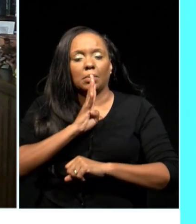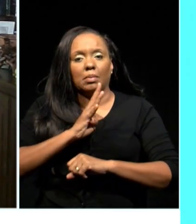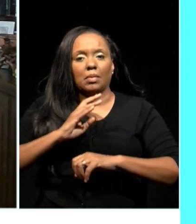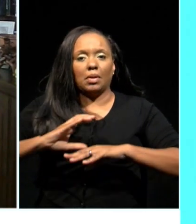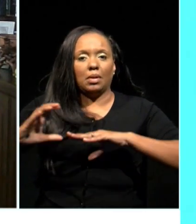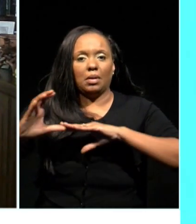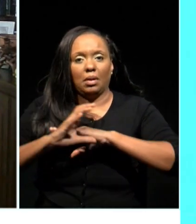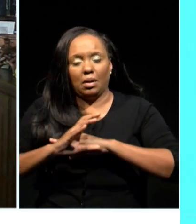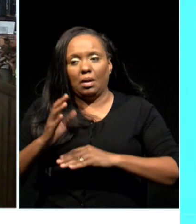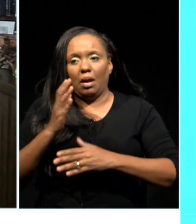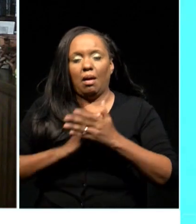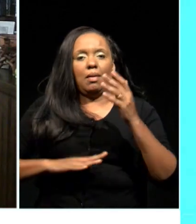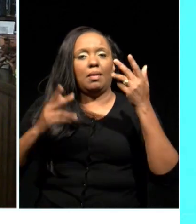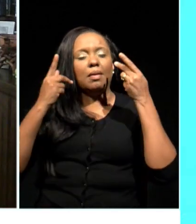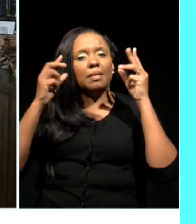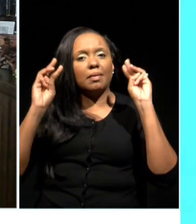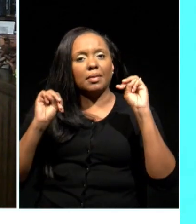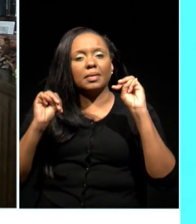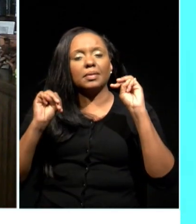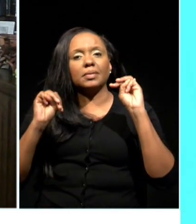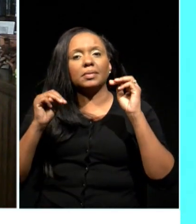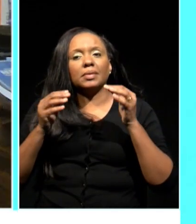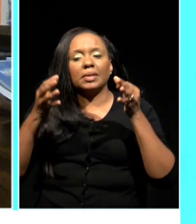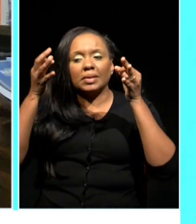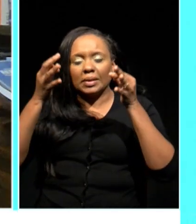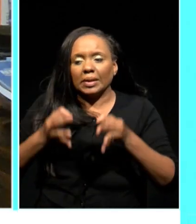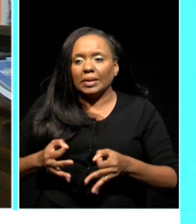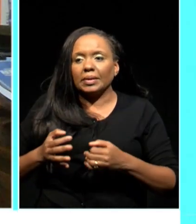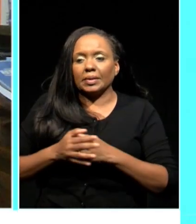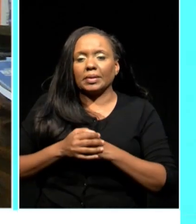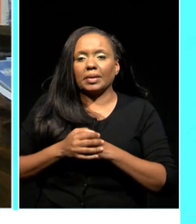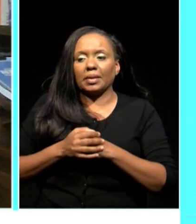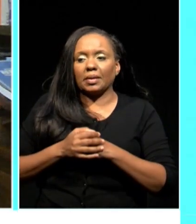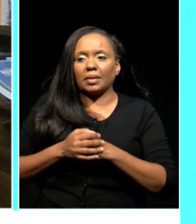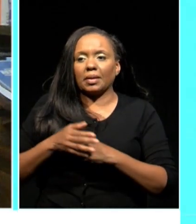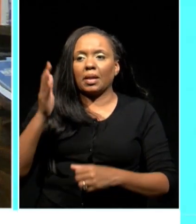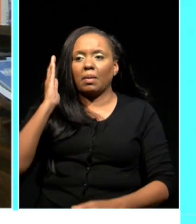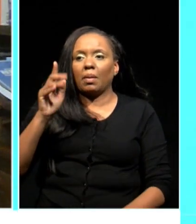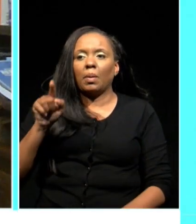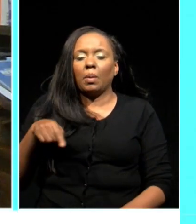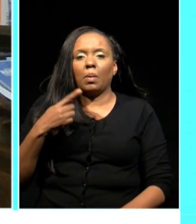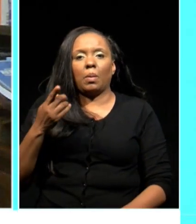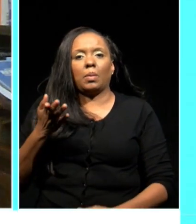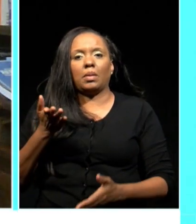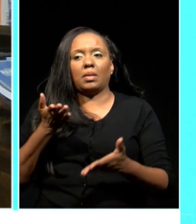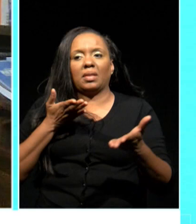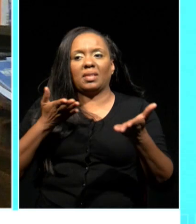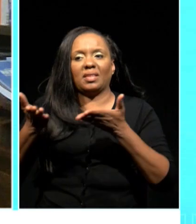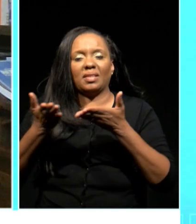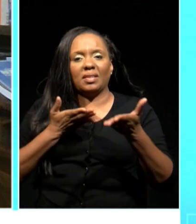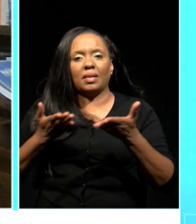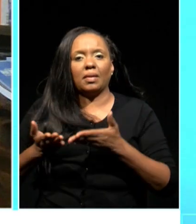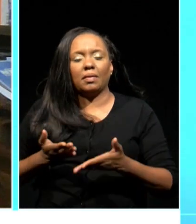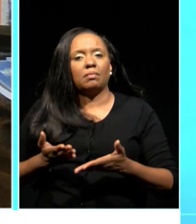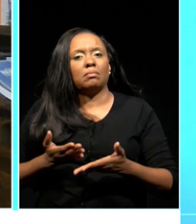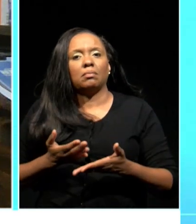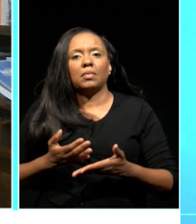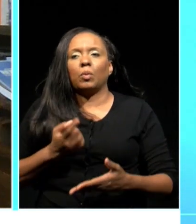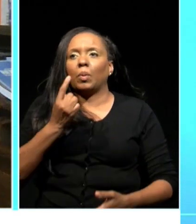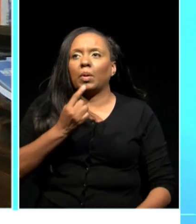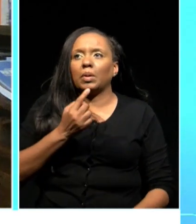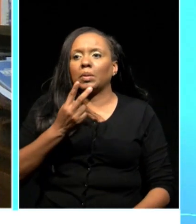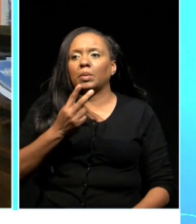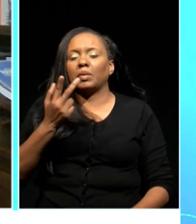in fact decided, some prime ministers have in fact decided that they are going to serve a certain set of, of terms. So that when we look